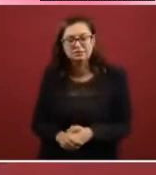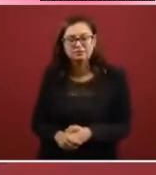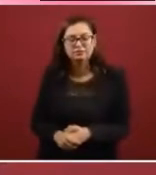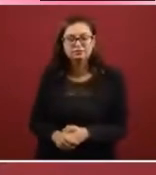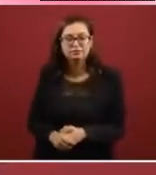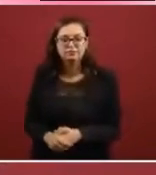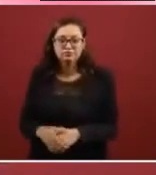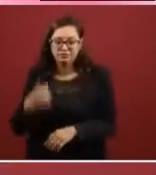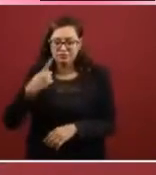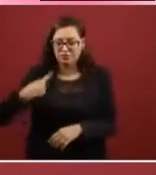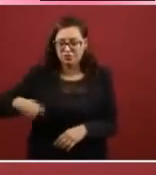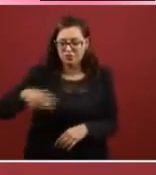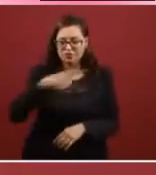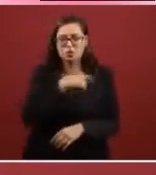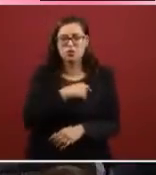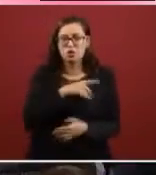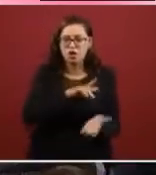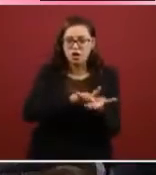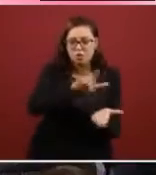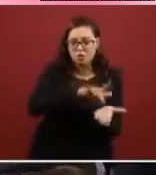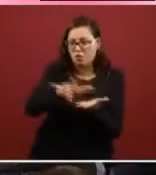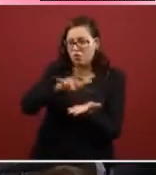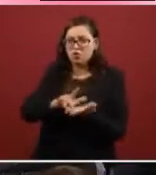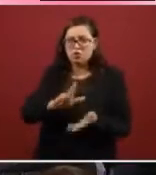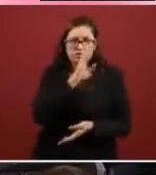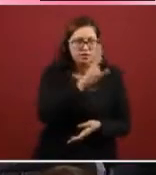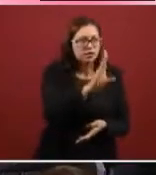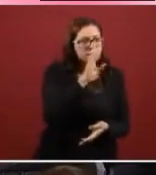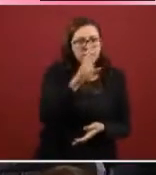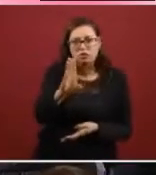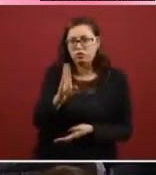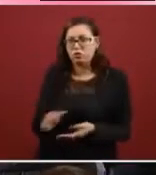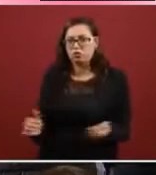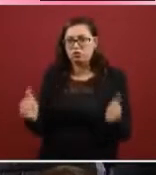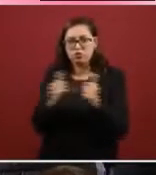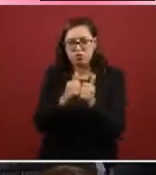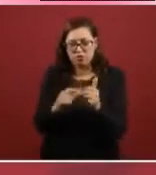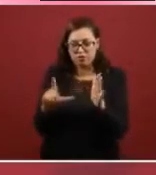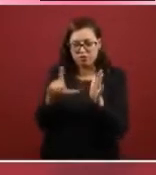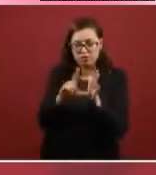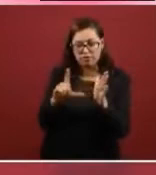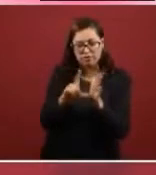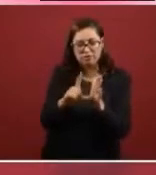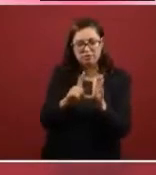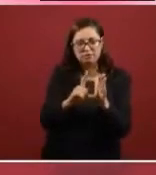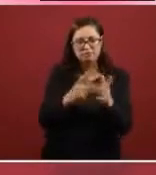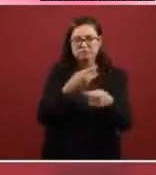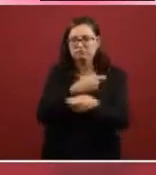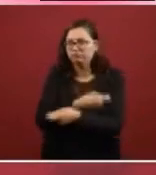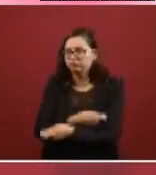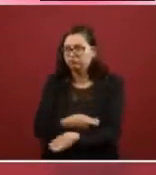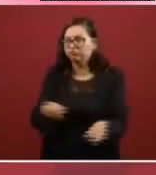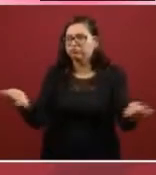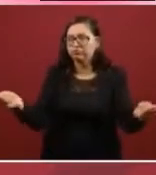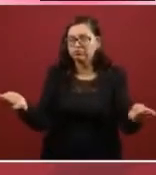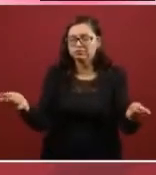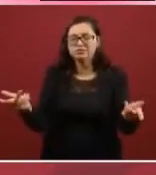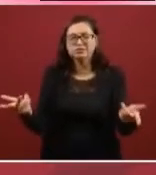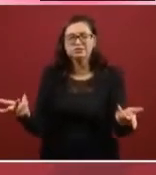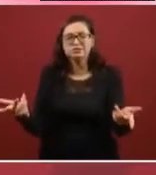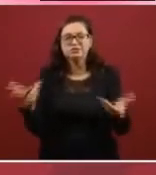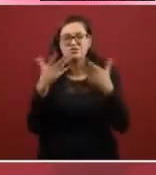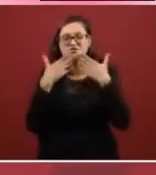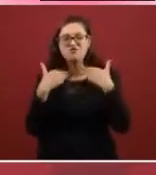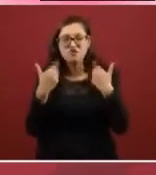give the money direct to the people using a card. We need, we are required to have this web. El Banco